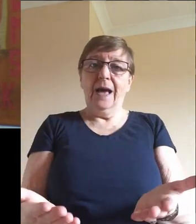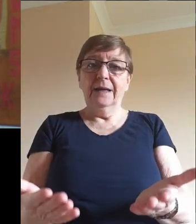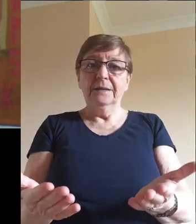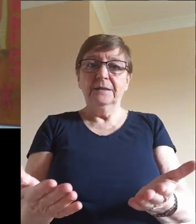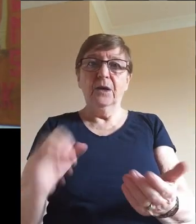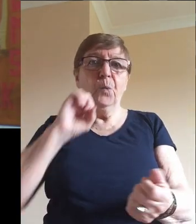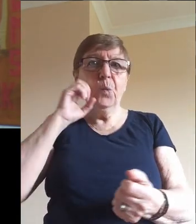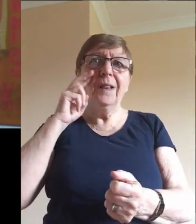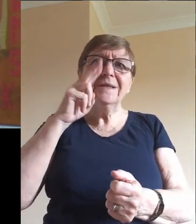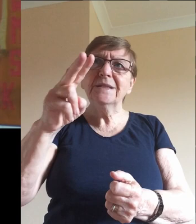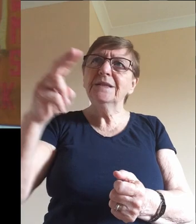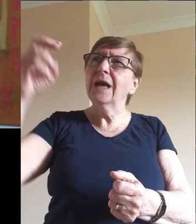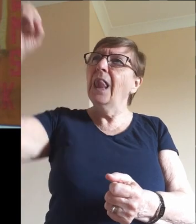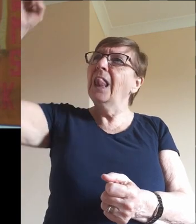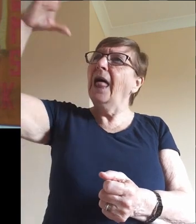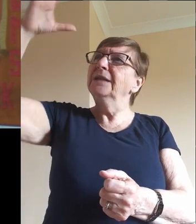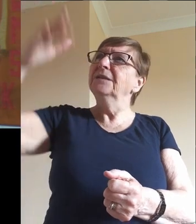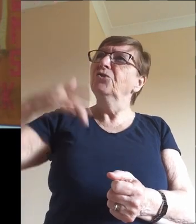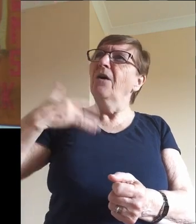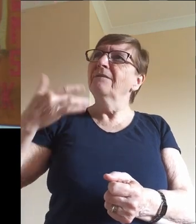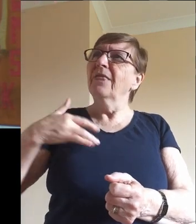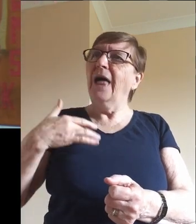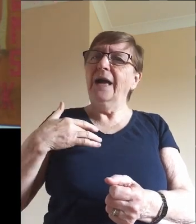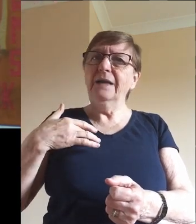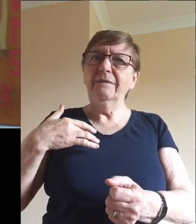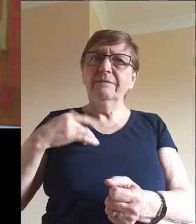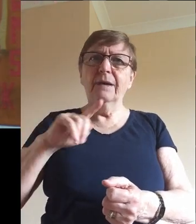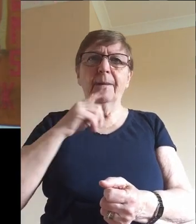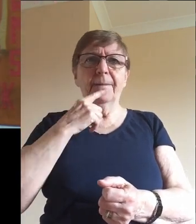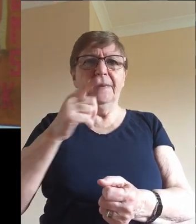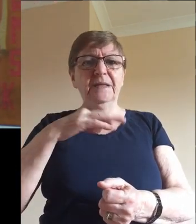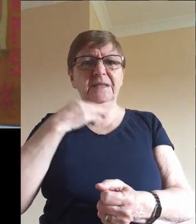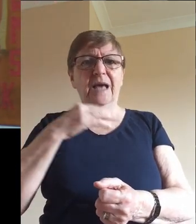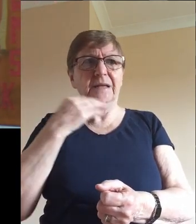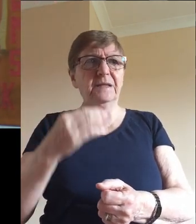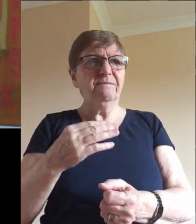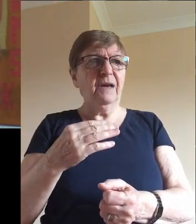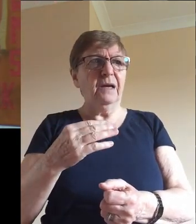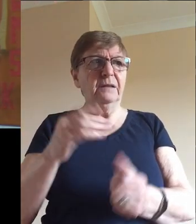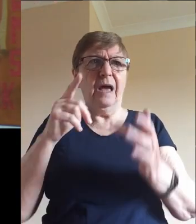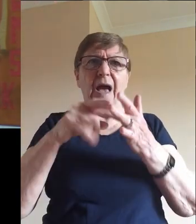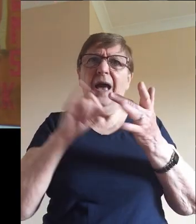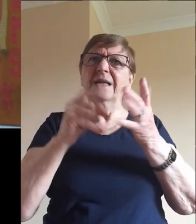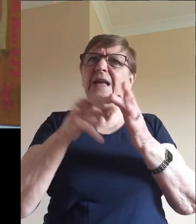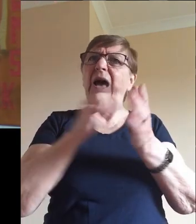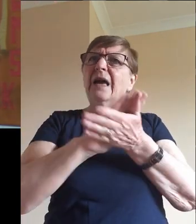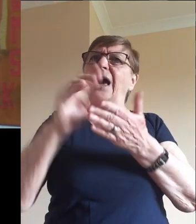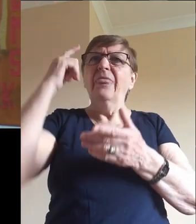of the life and be satisfied. So what is it, Isaiah might be thinking? Is it crushed or is it honored?